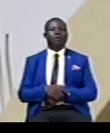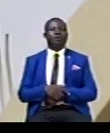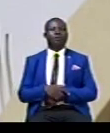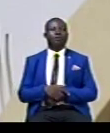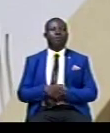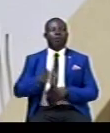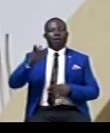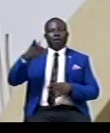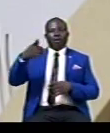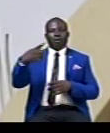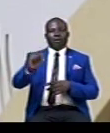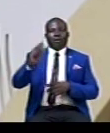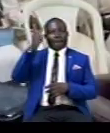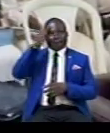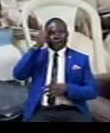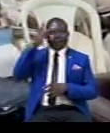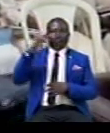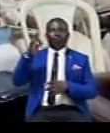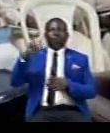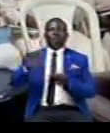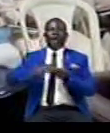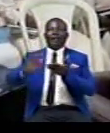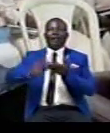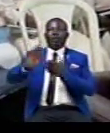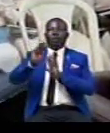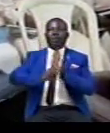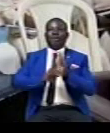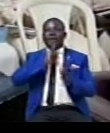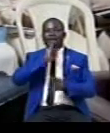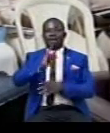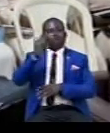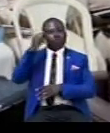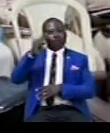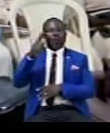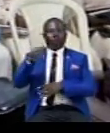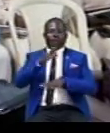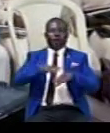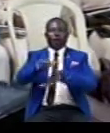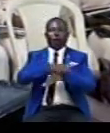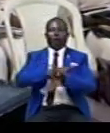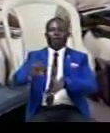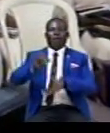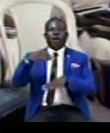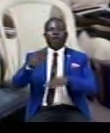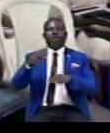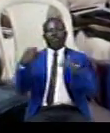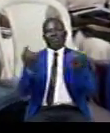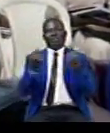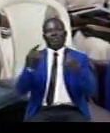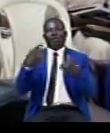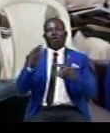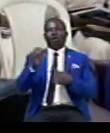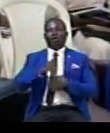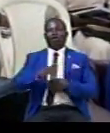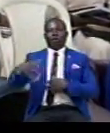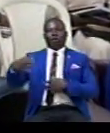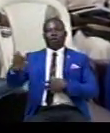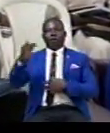The purpose of the atonement is for the covering of the sin of the children of Israel, so